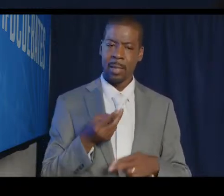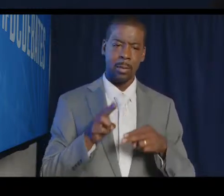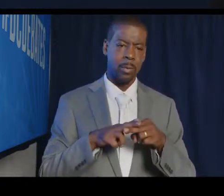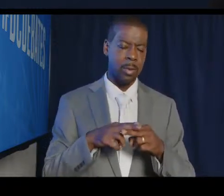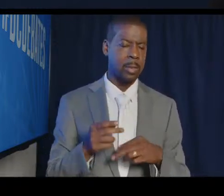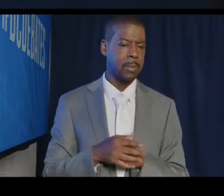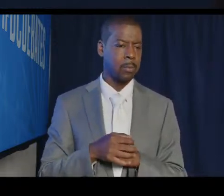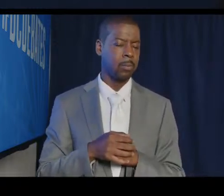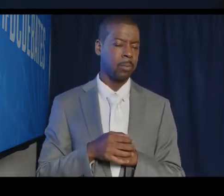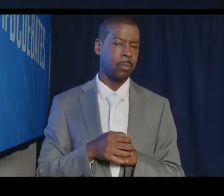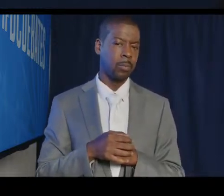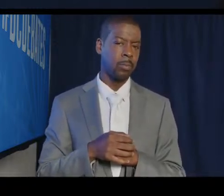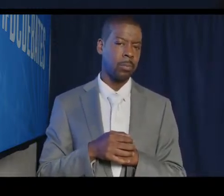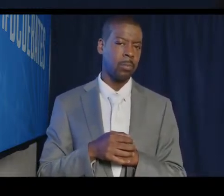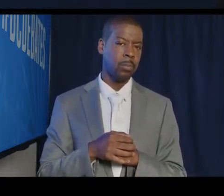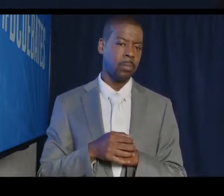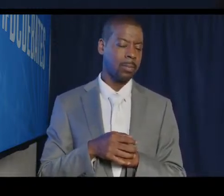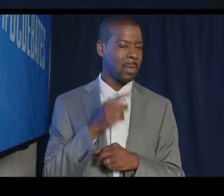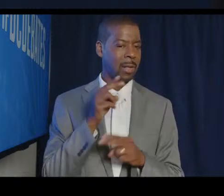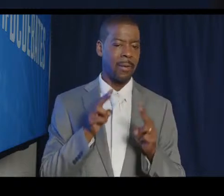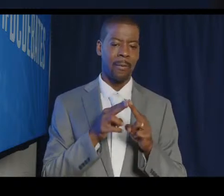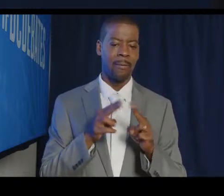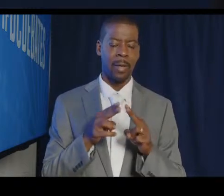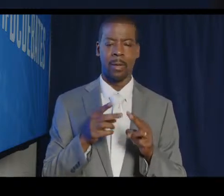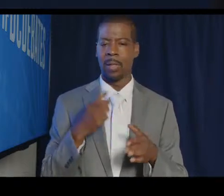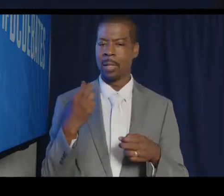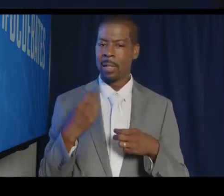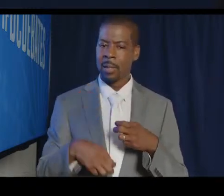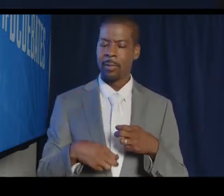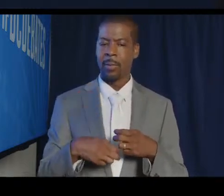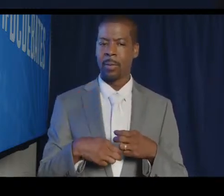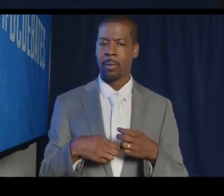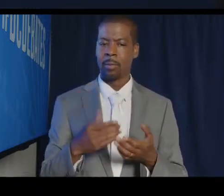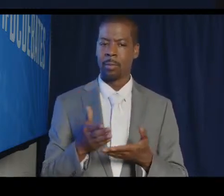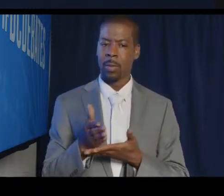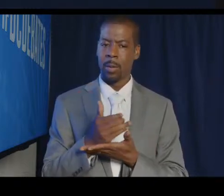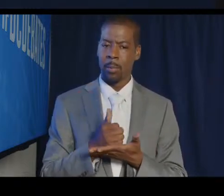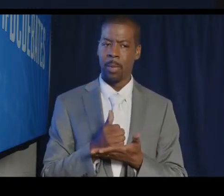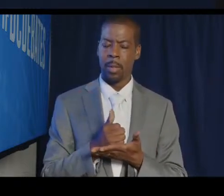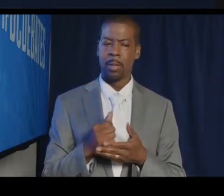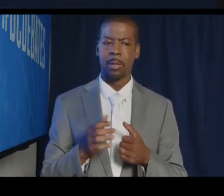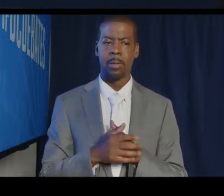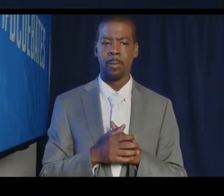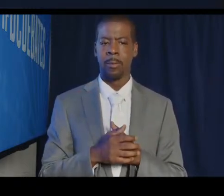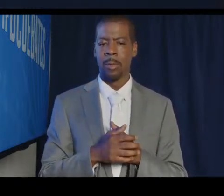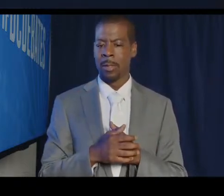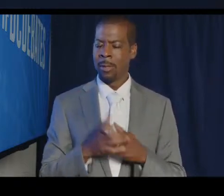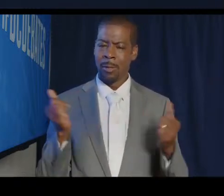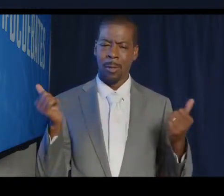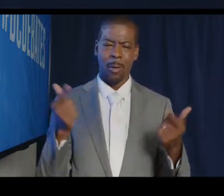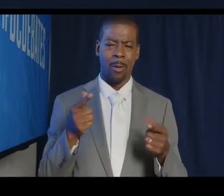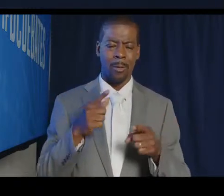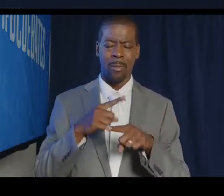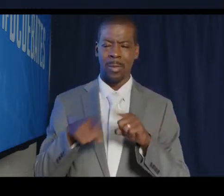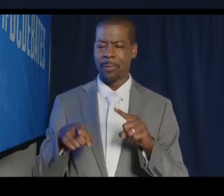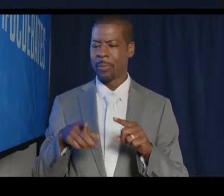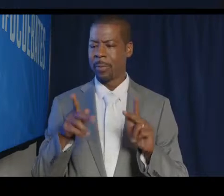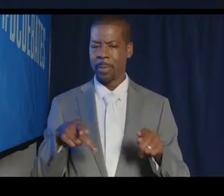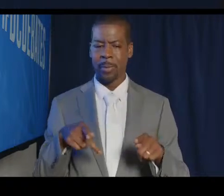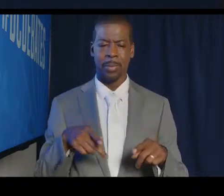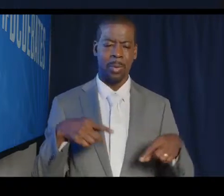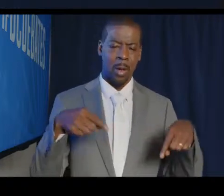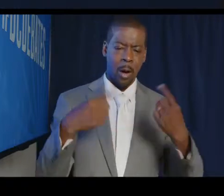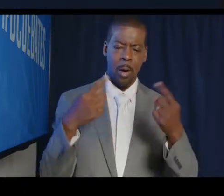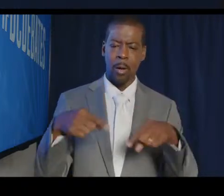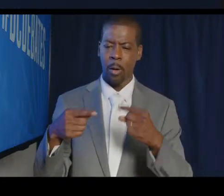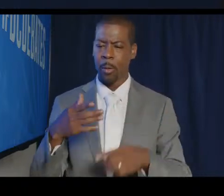you know, this was a very difficult budget cycle. There were programs that we all, fought for that were on the chopping block. For me, pay equity, which